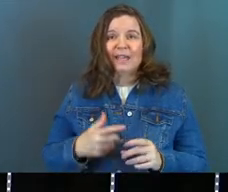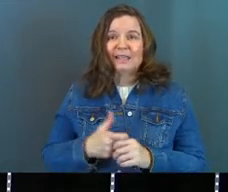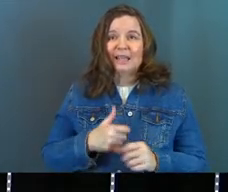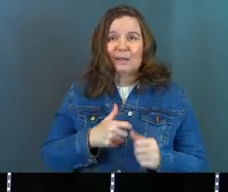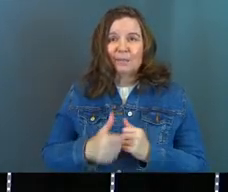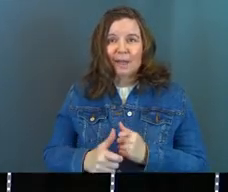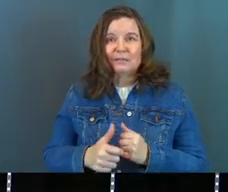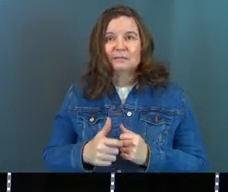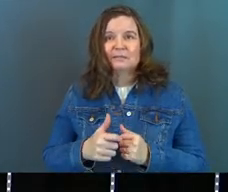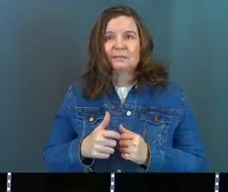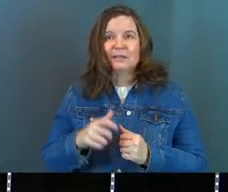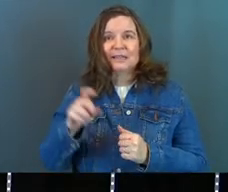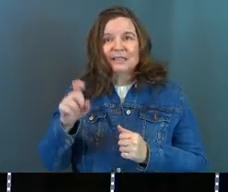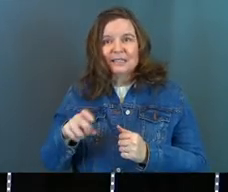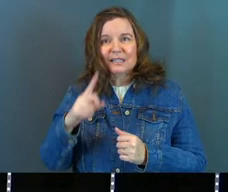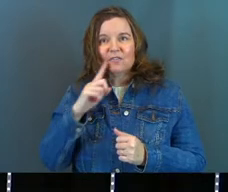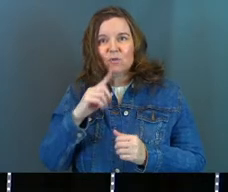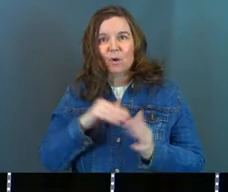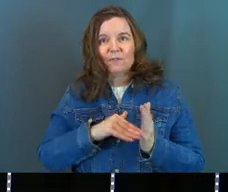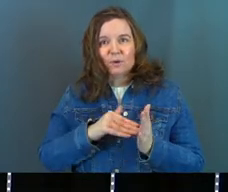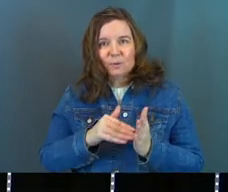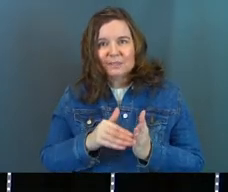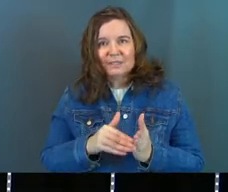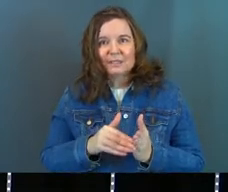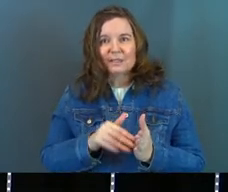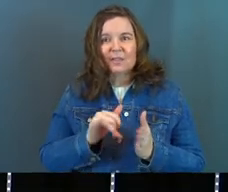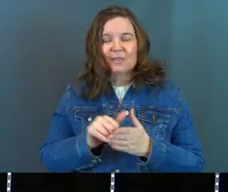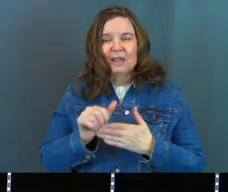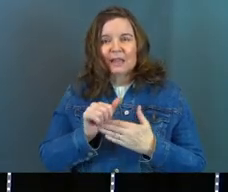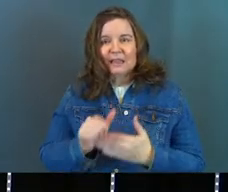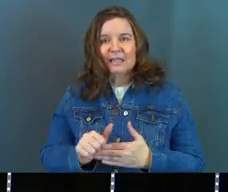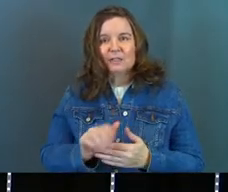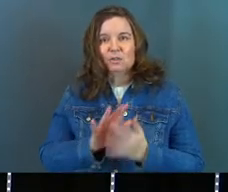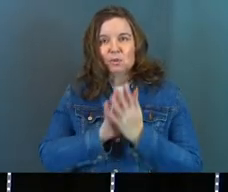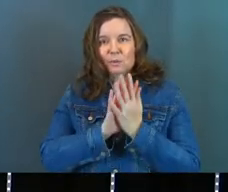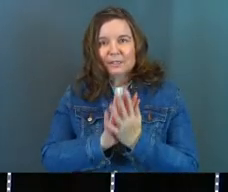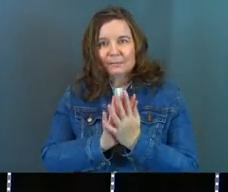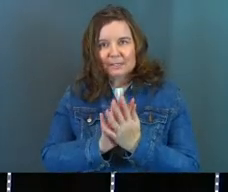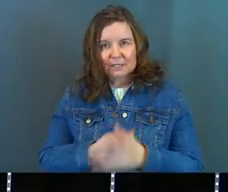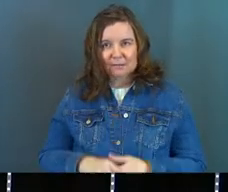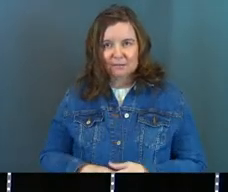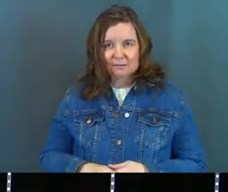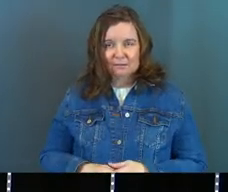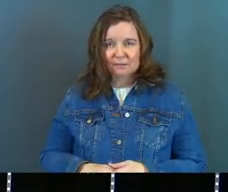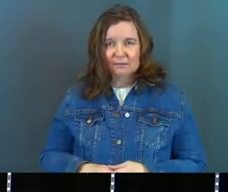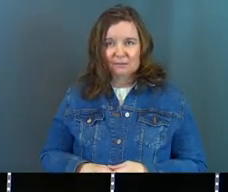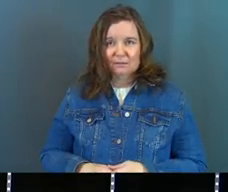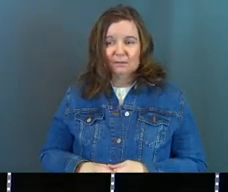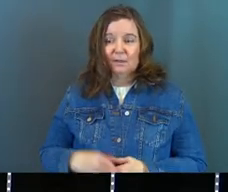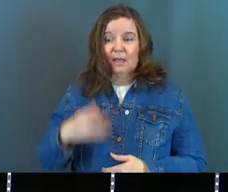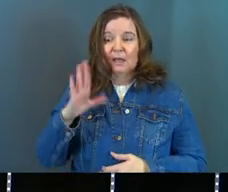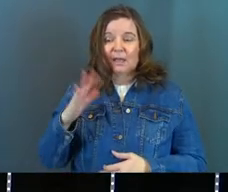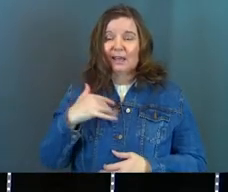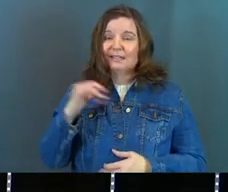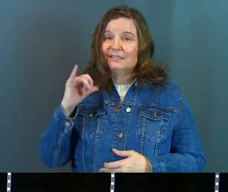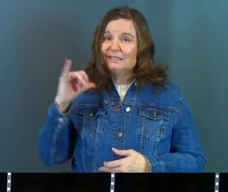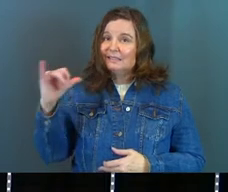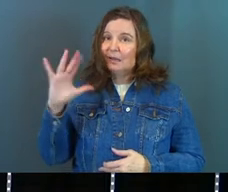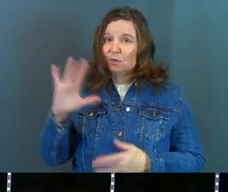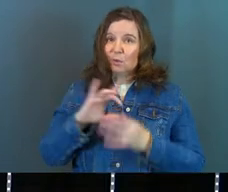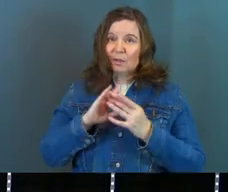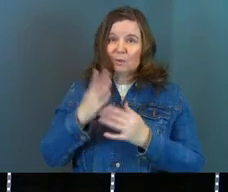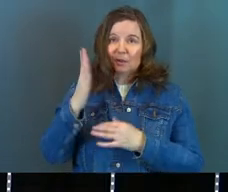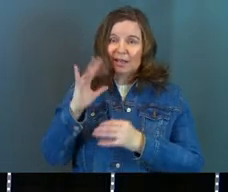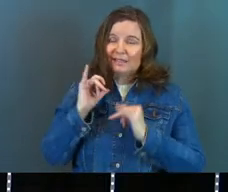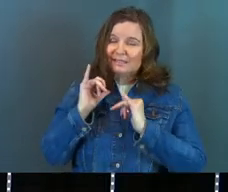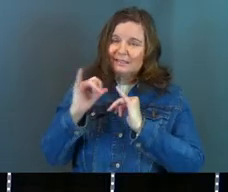get past the need for frequency that leads to intimacy. And God is the same way. Your